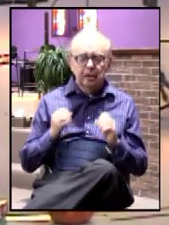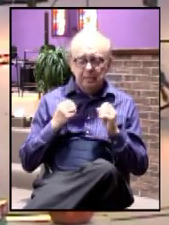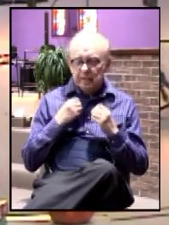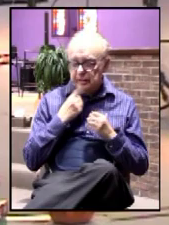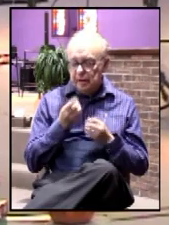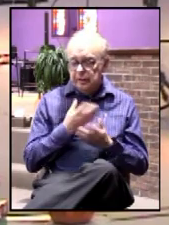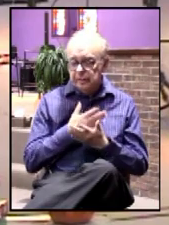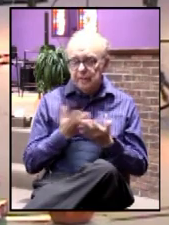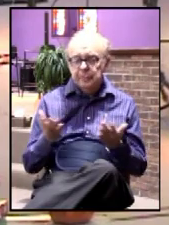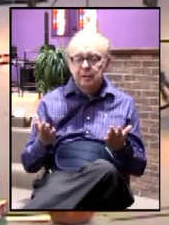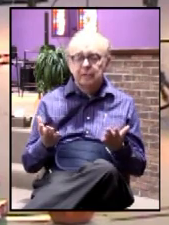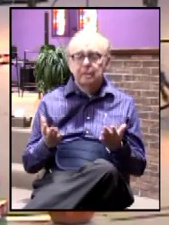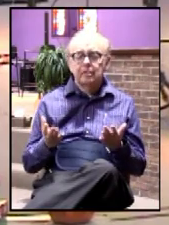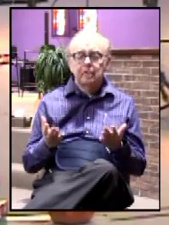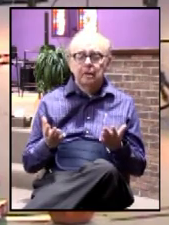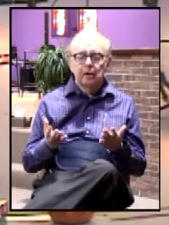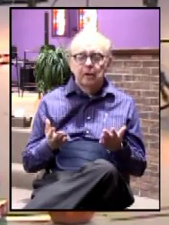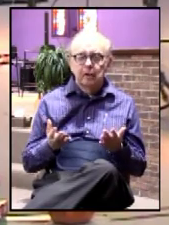But let me say this to you.